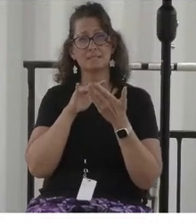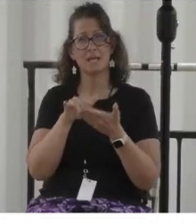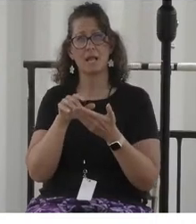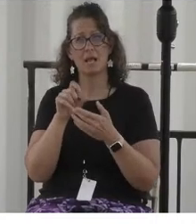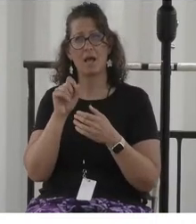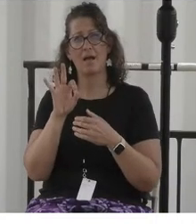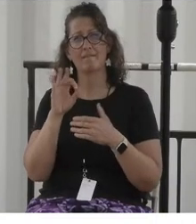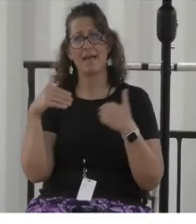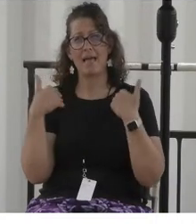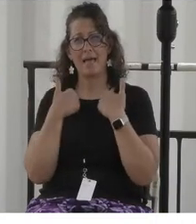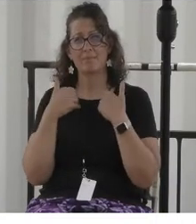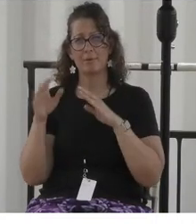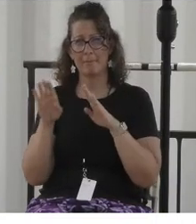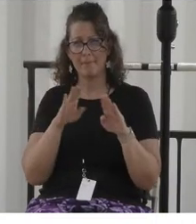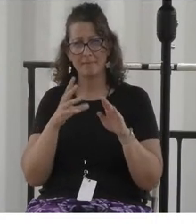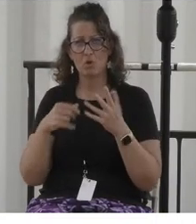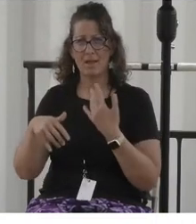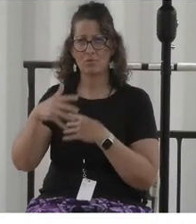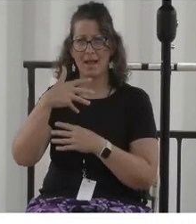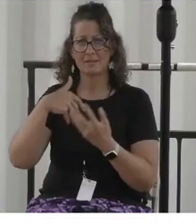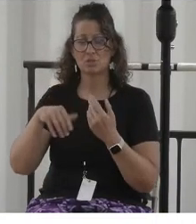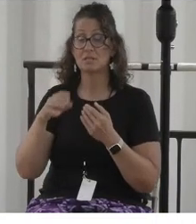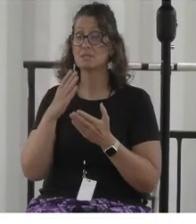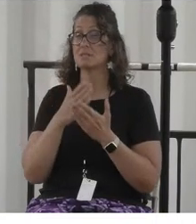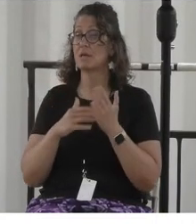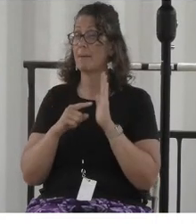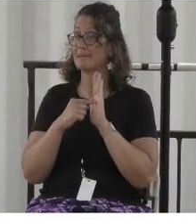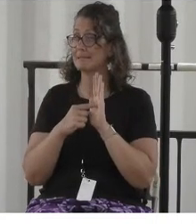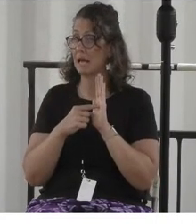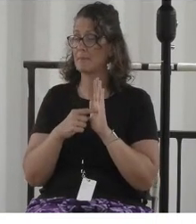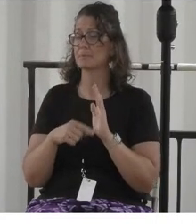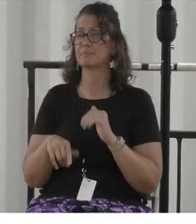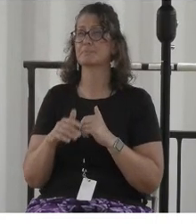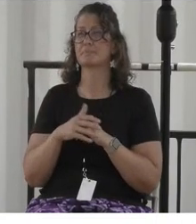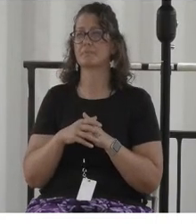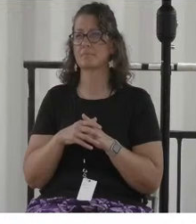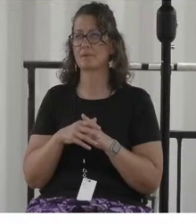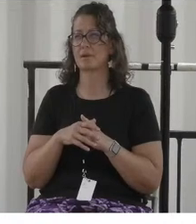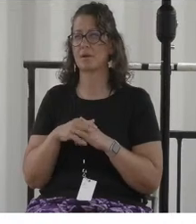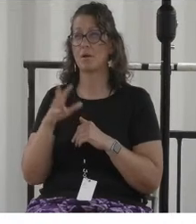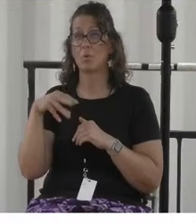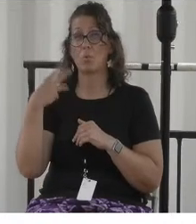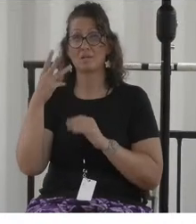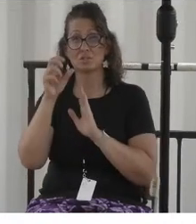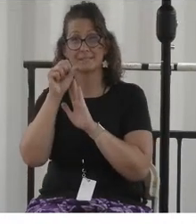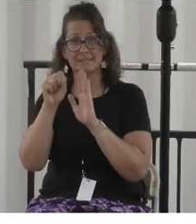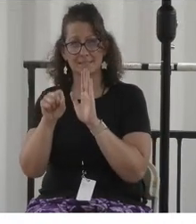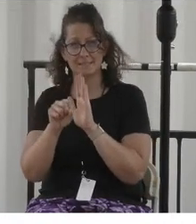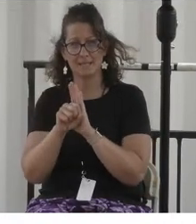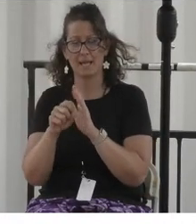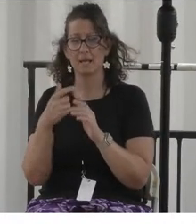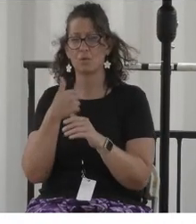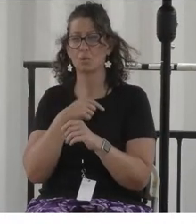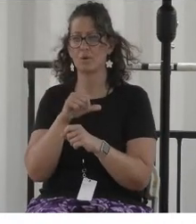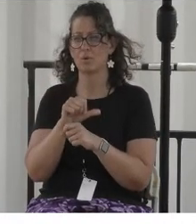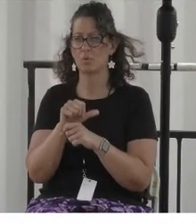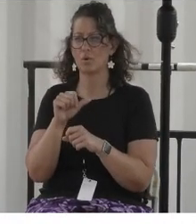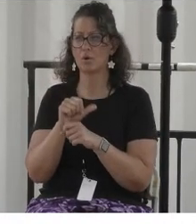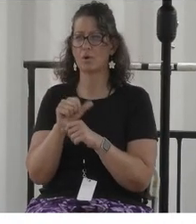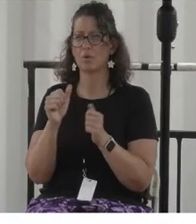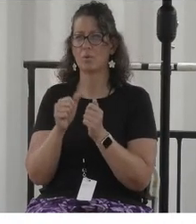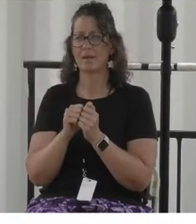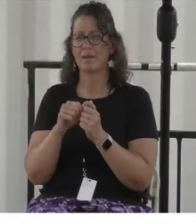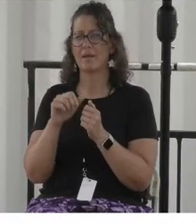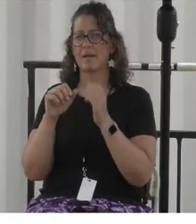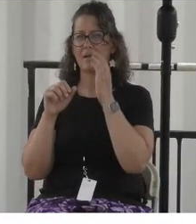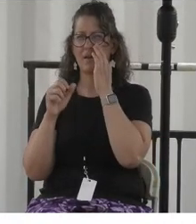animal behavior and interaction. And so some examples of all of this are in Washington State, where we're working with Panthera